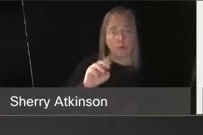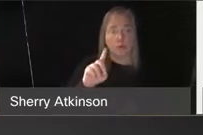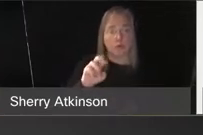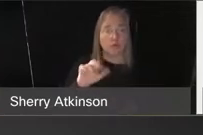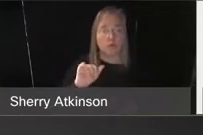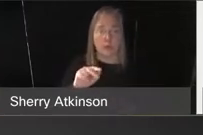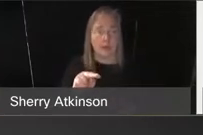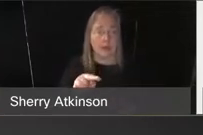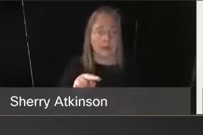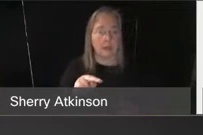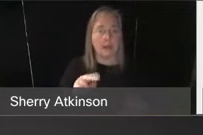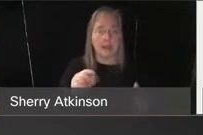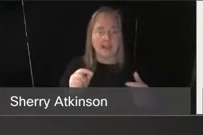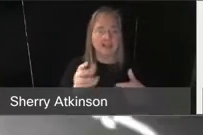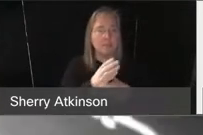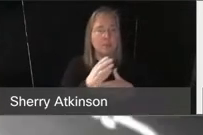inlets.